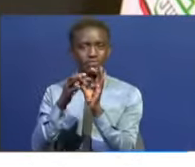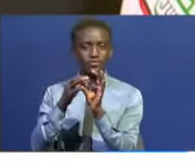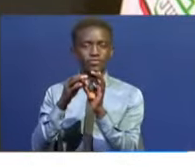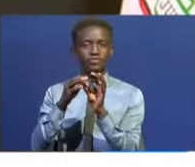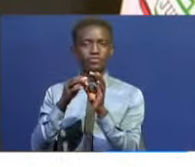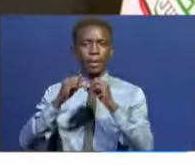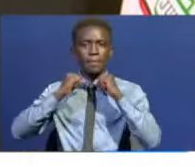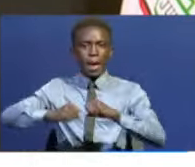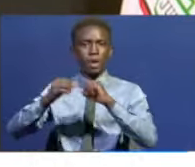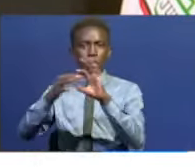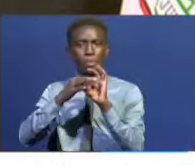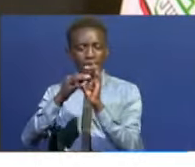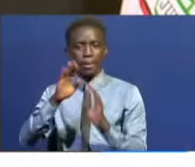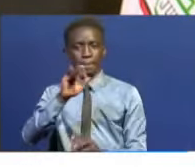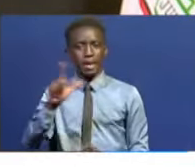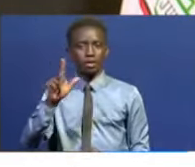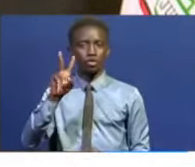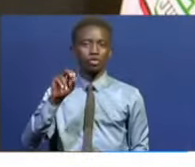bills, the Coffee Bill